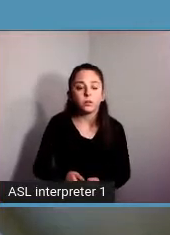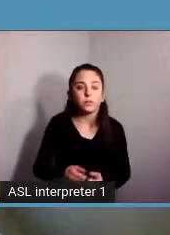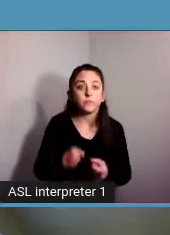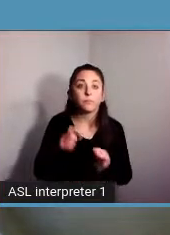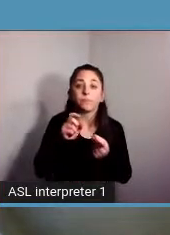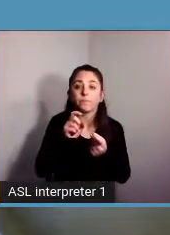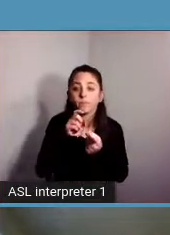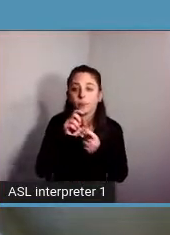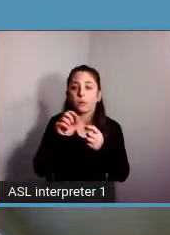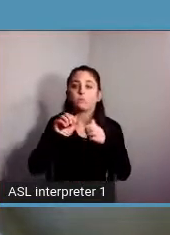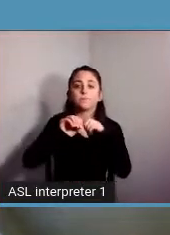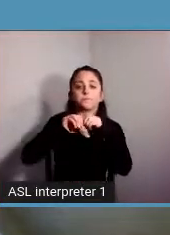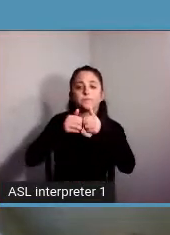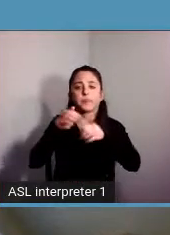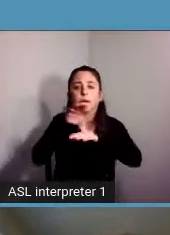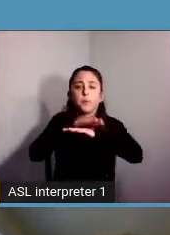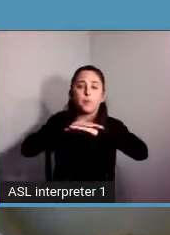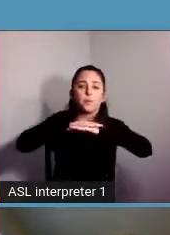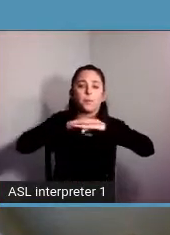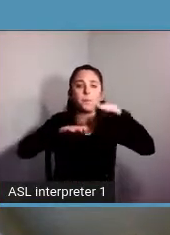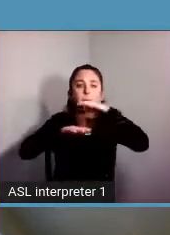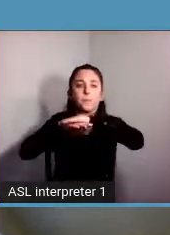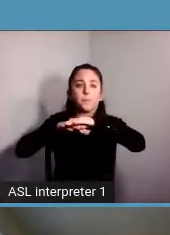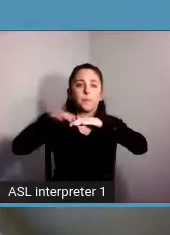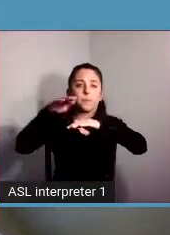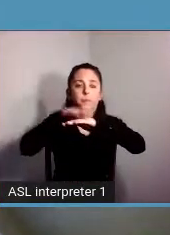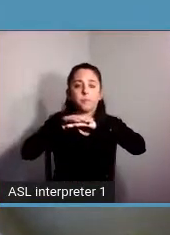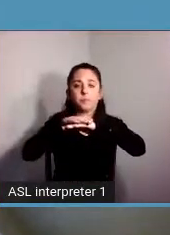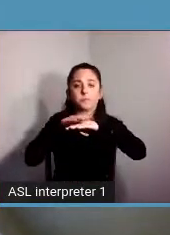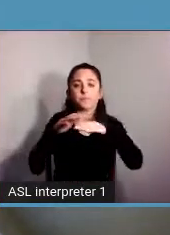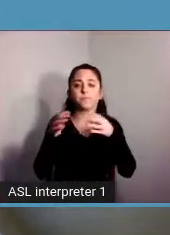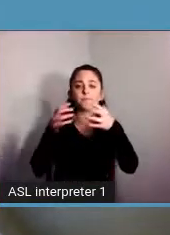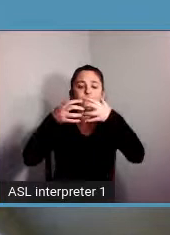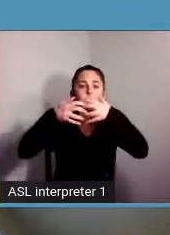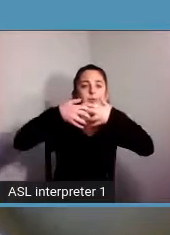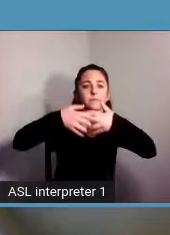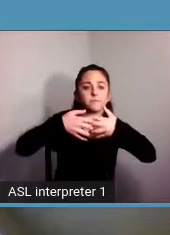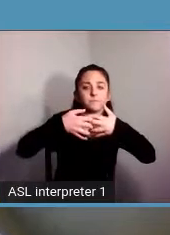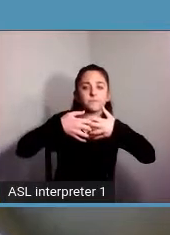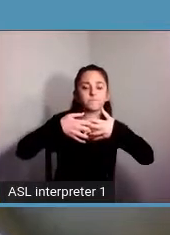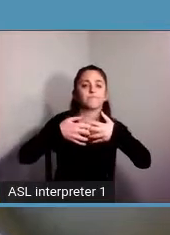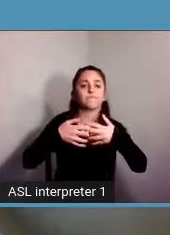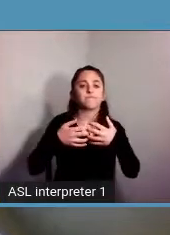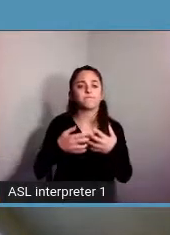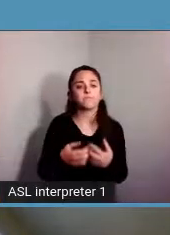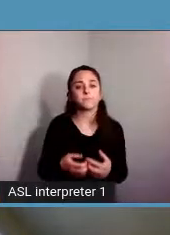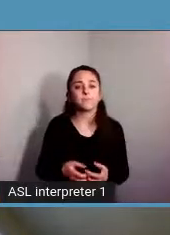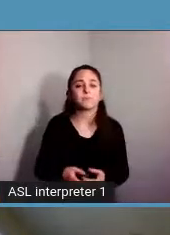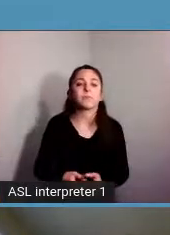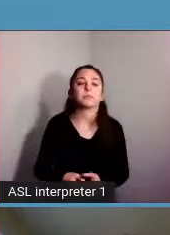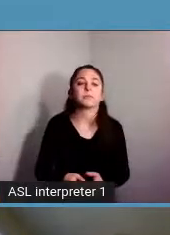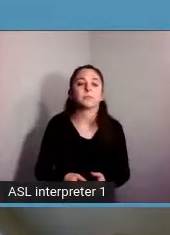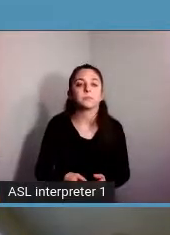matched, we have a high level of confidence that they were actually derivatives of one another.